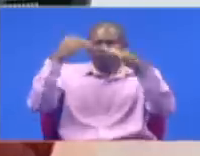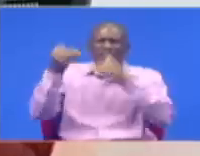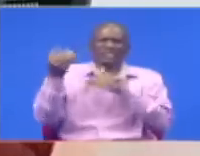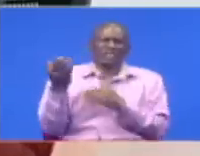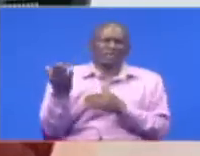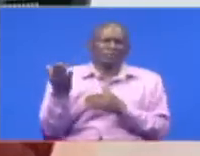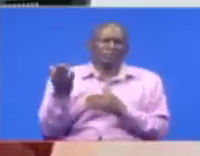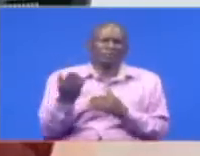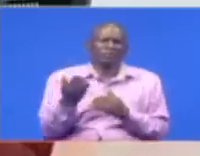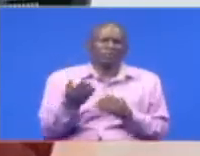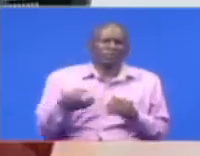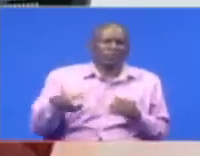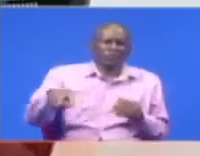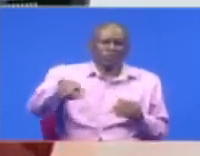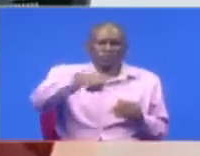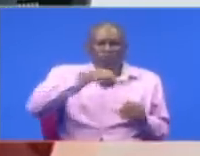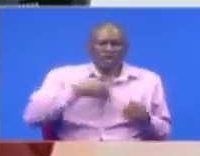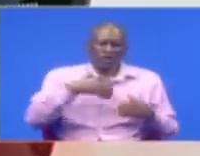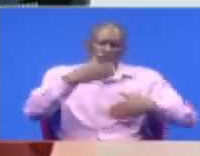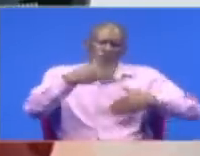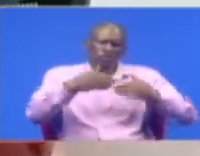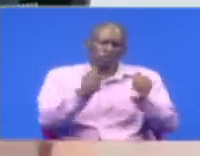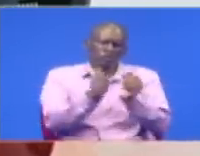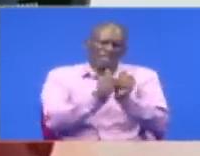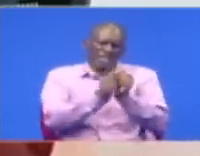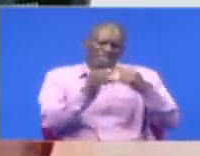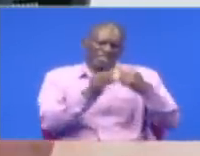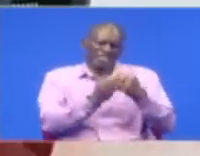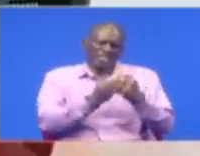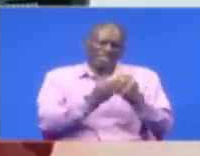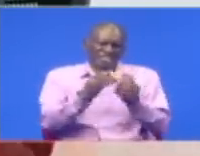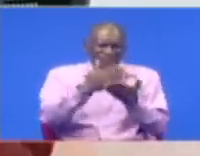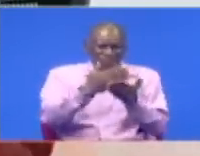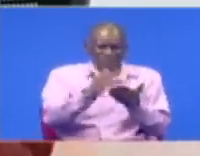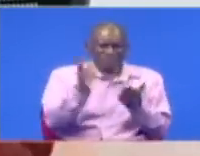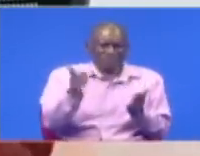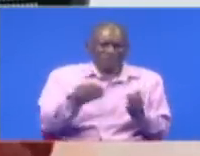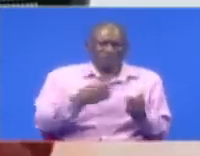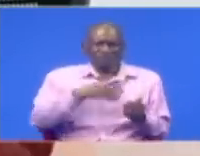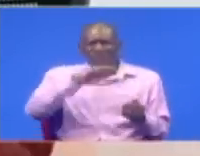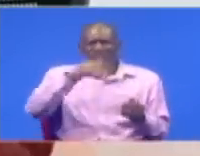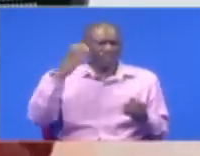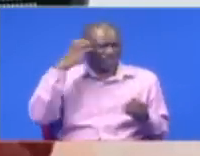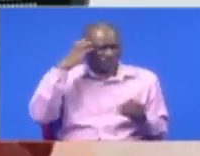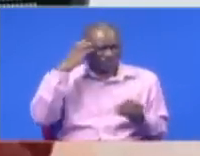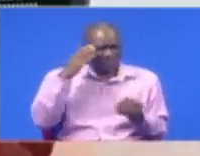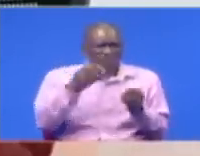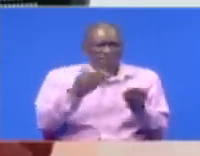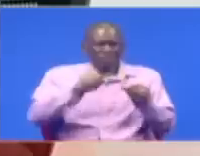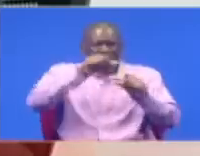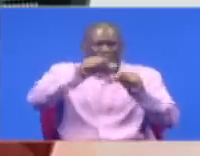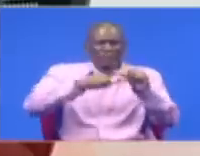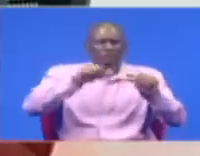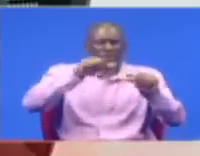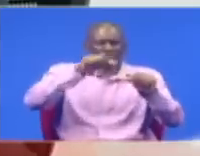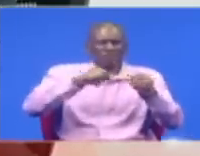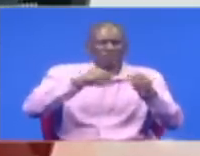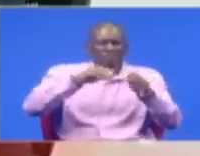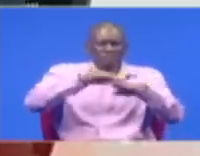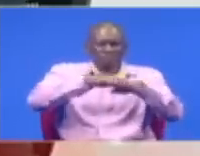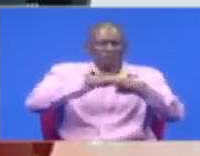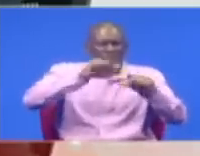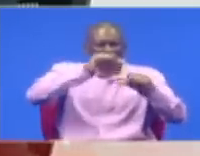with near to 18 faculties under it. You have another college, say biological sciences